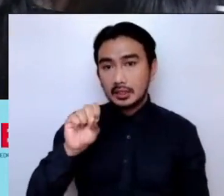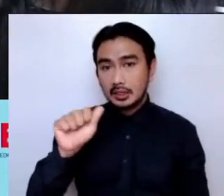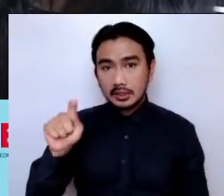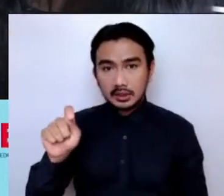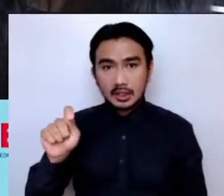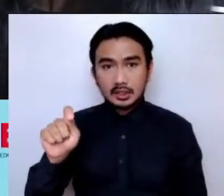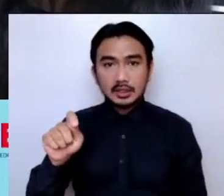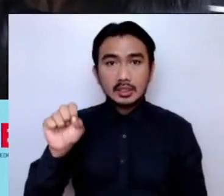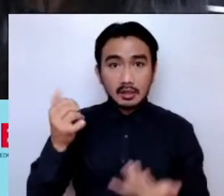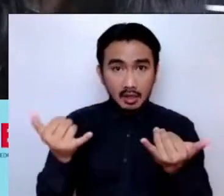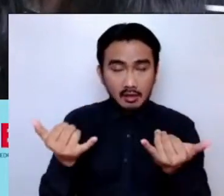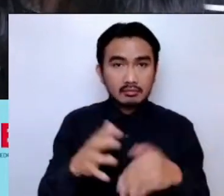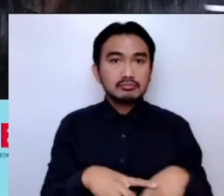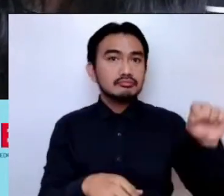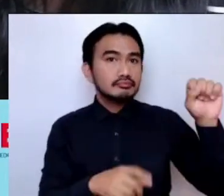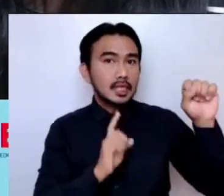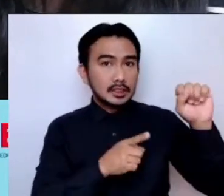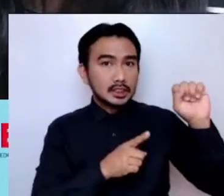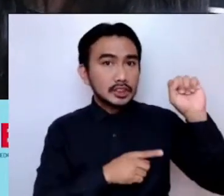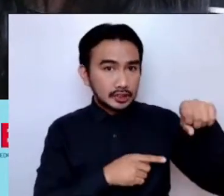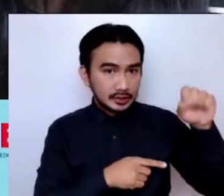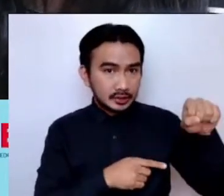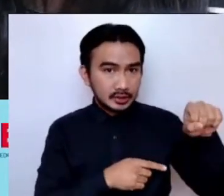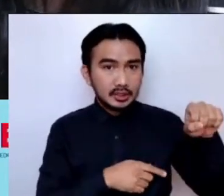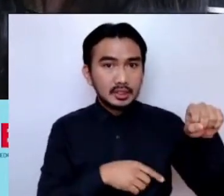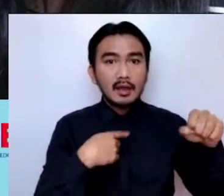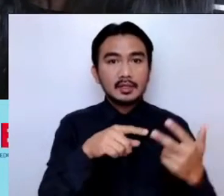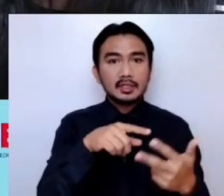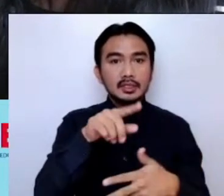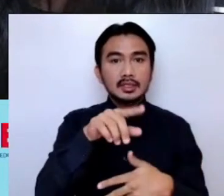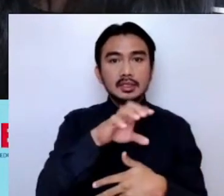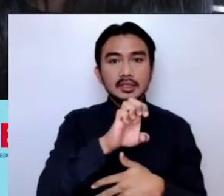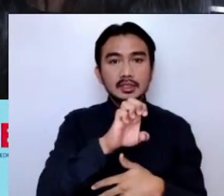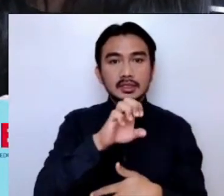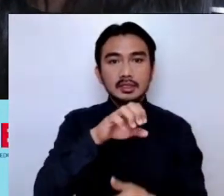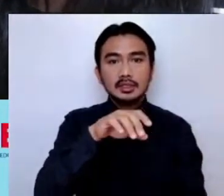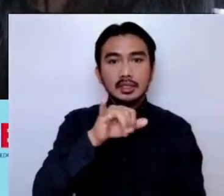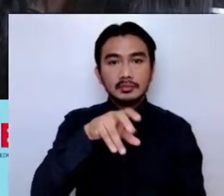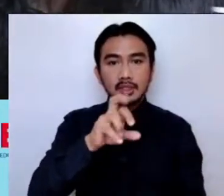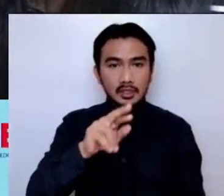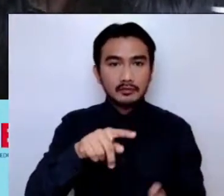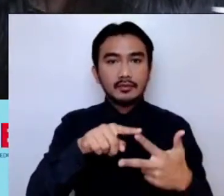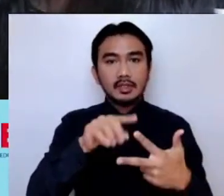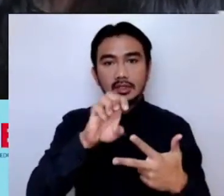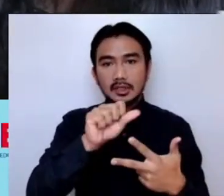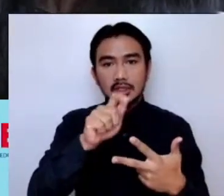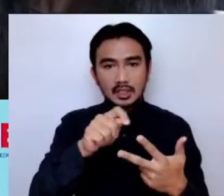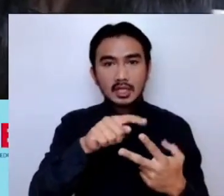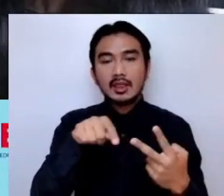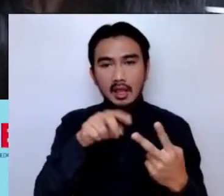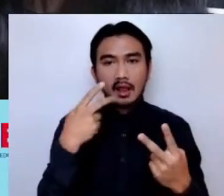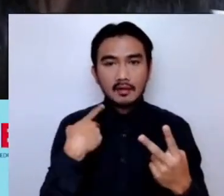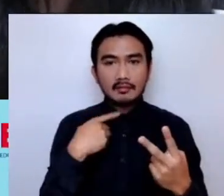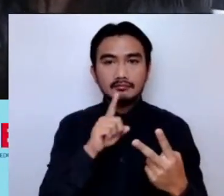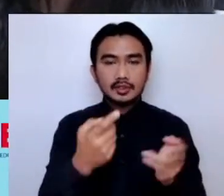yes. An EIPCRF and an ESAT will be released as soon as both tools have been finalized. So